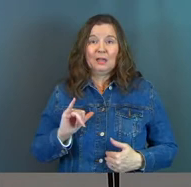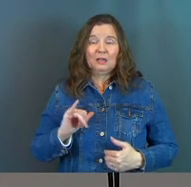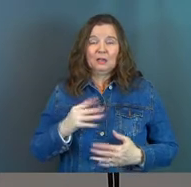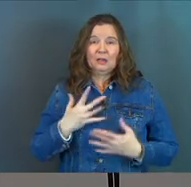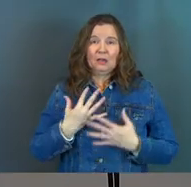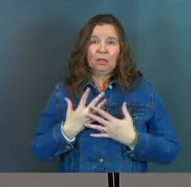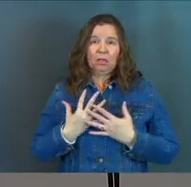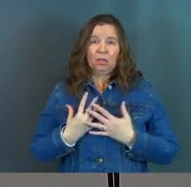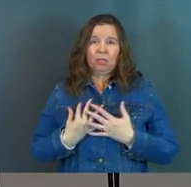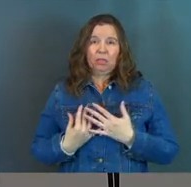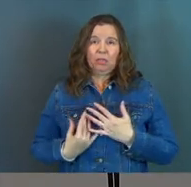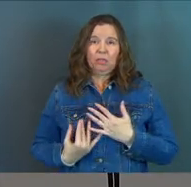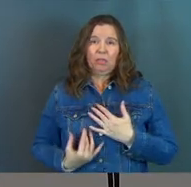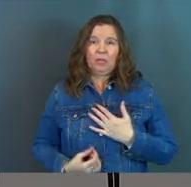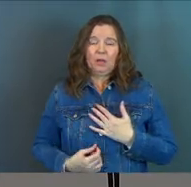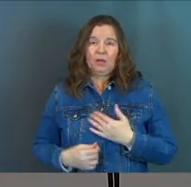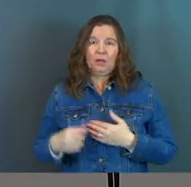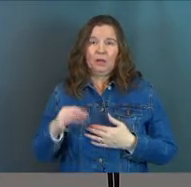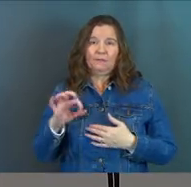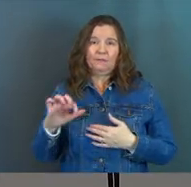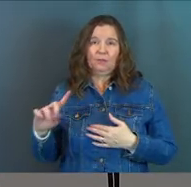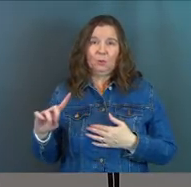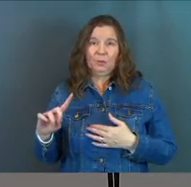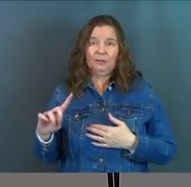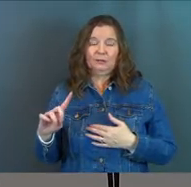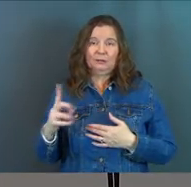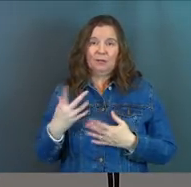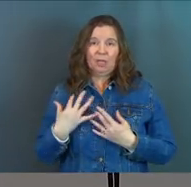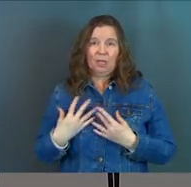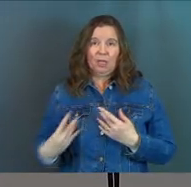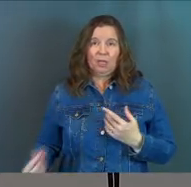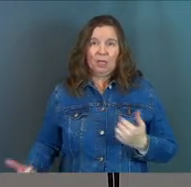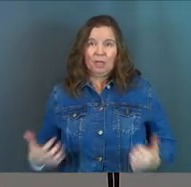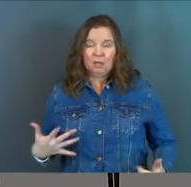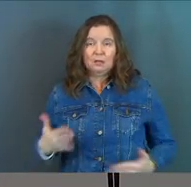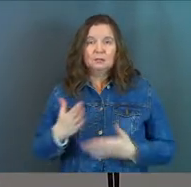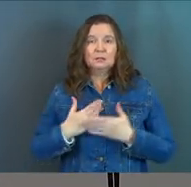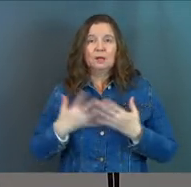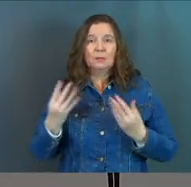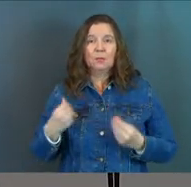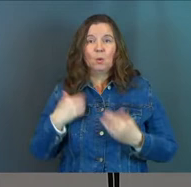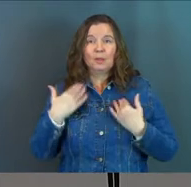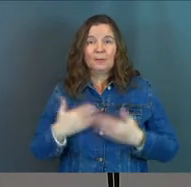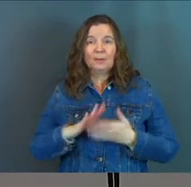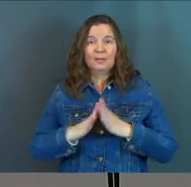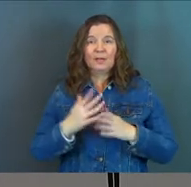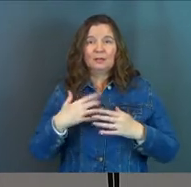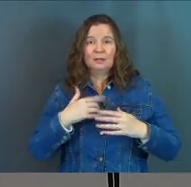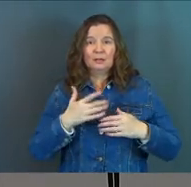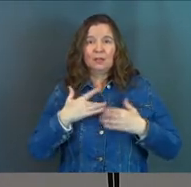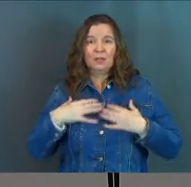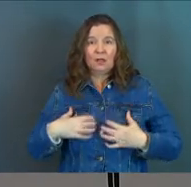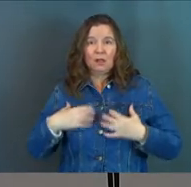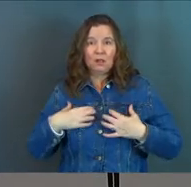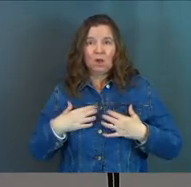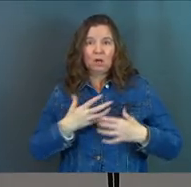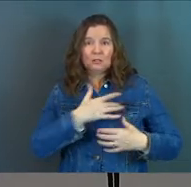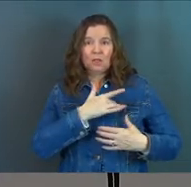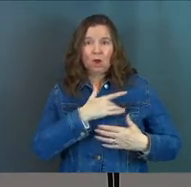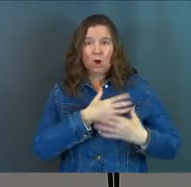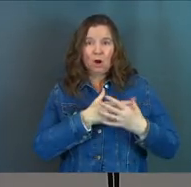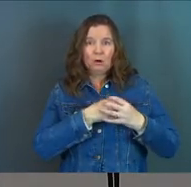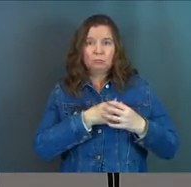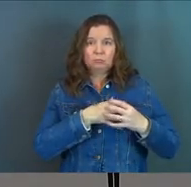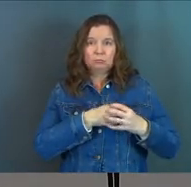so depleted of liquid, of moisture, some of the moisture in your body becomes trapped around the lungs and around the